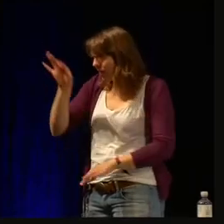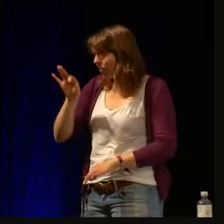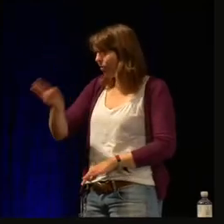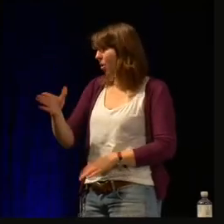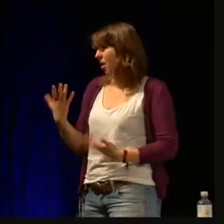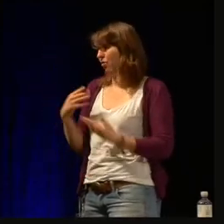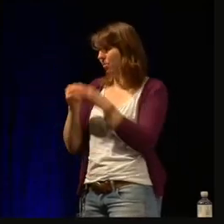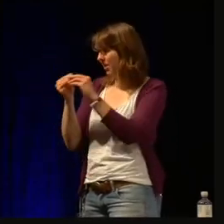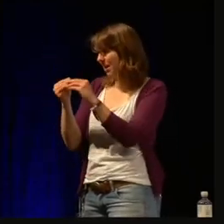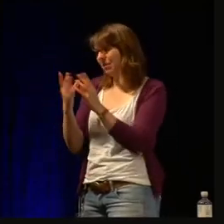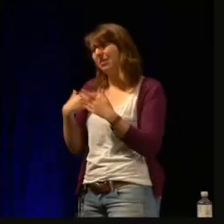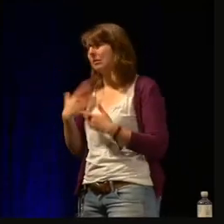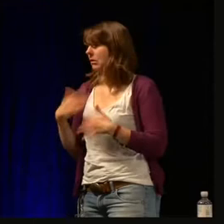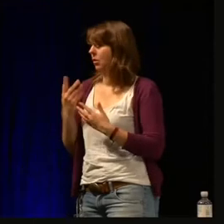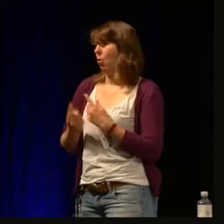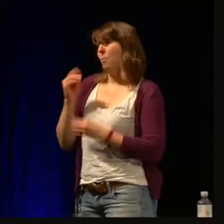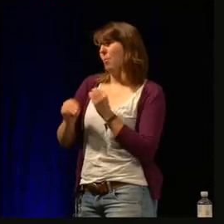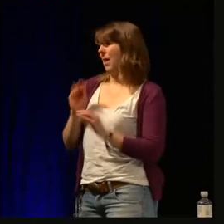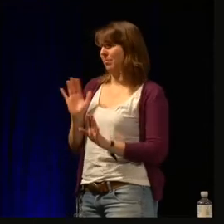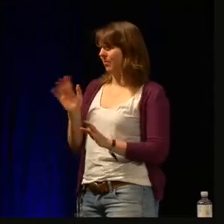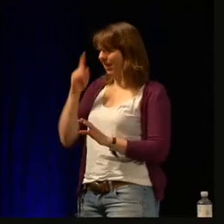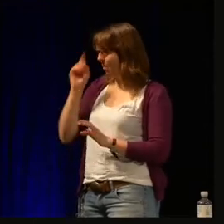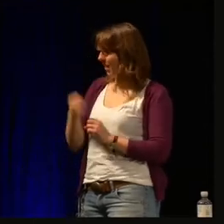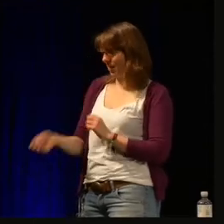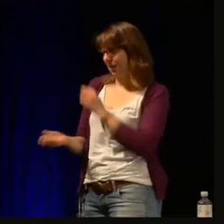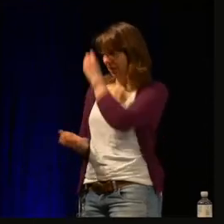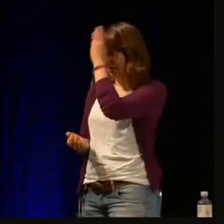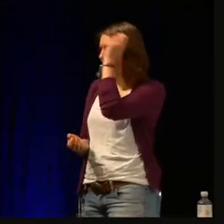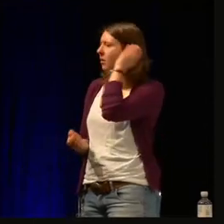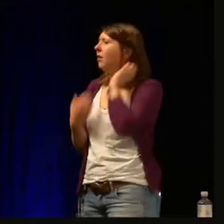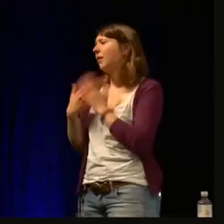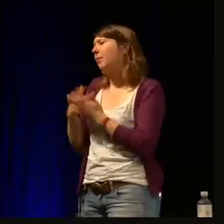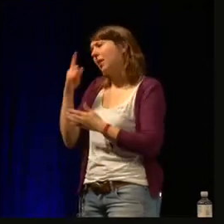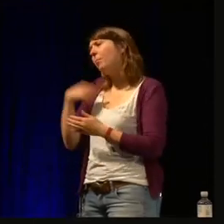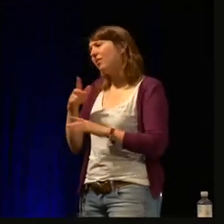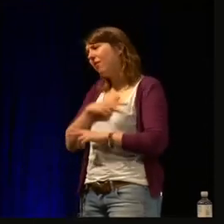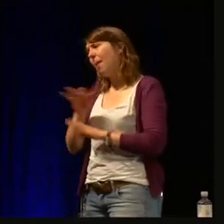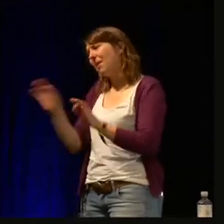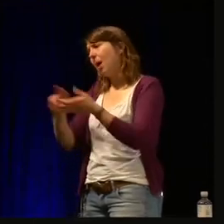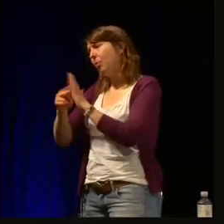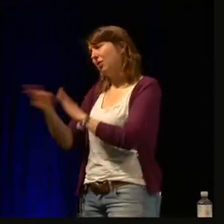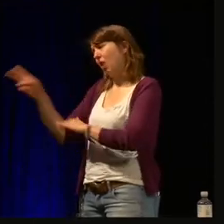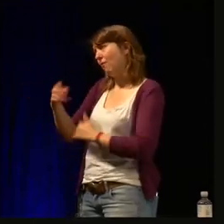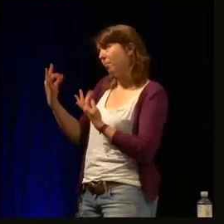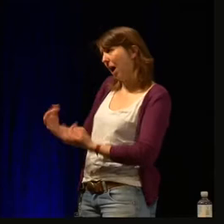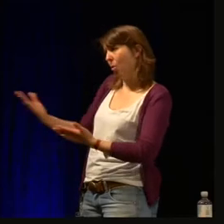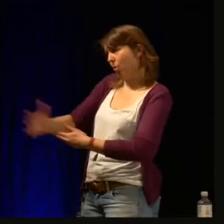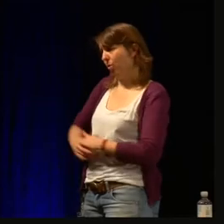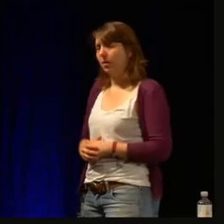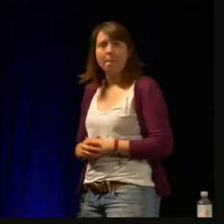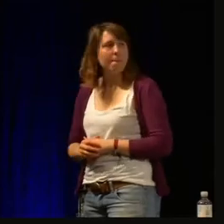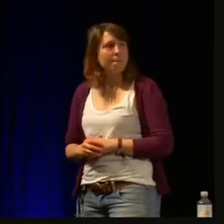environmental factors, and then just take this one singular point and draw conclusions from that.